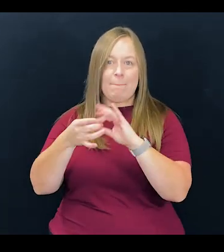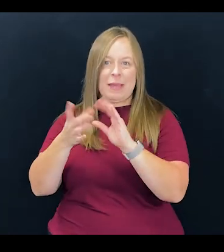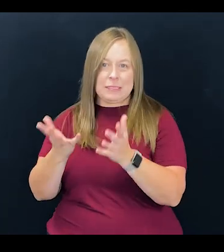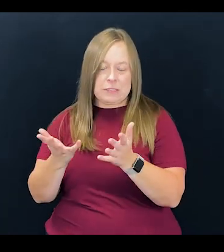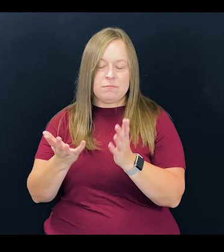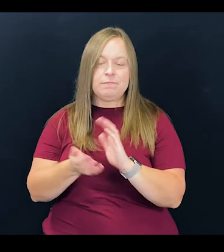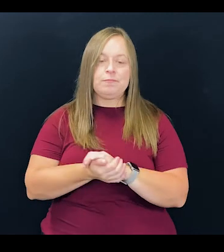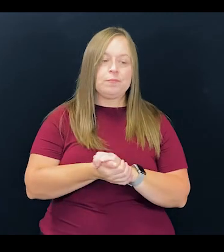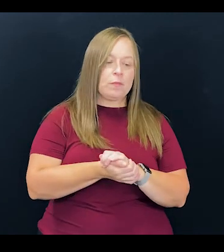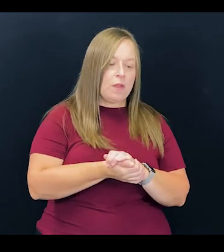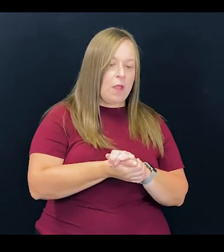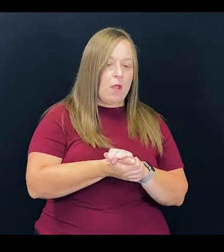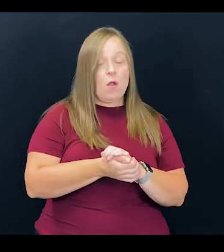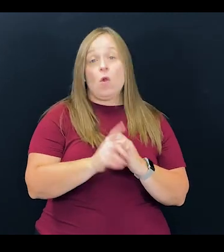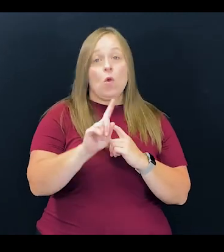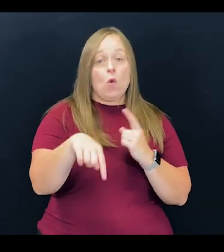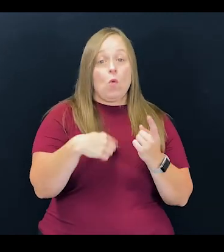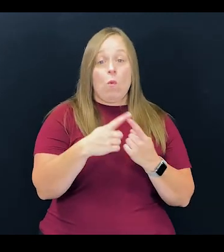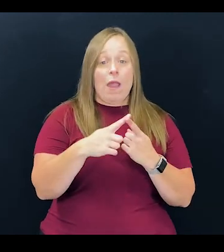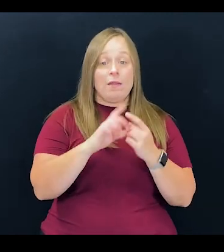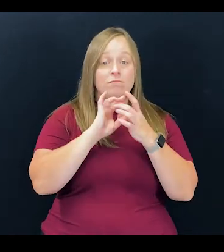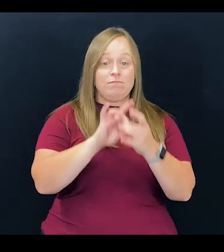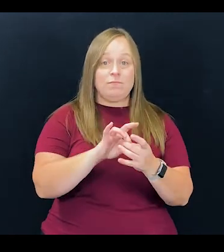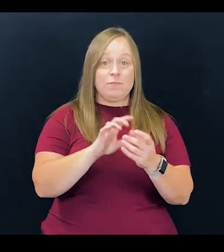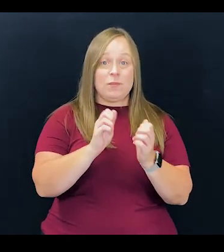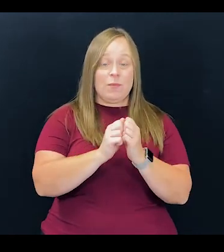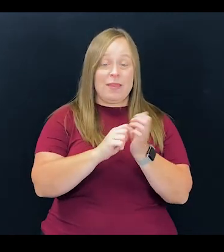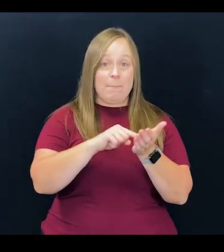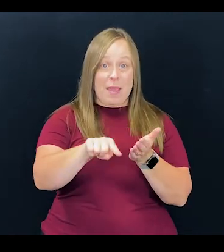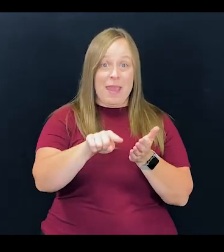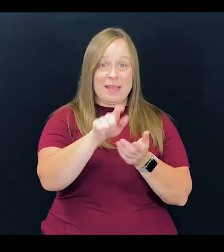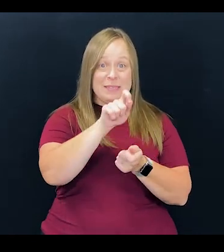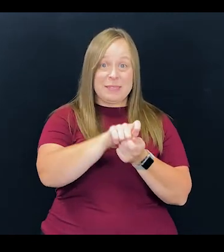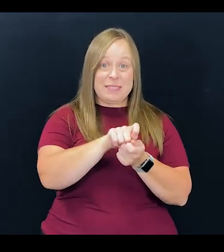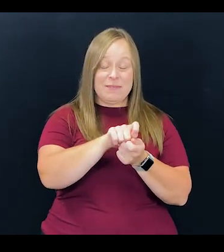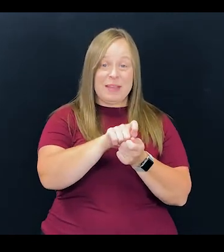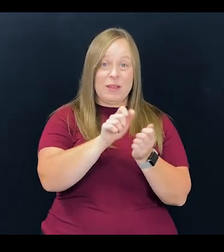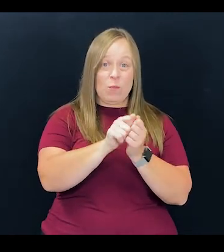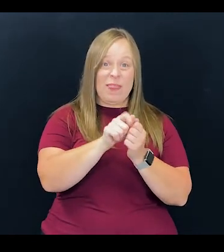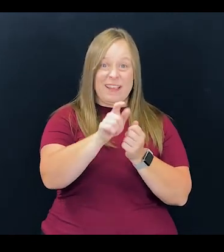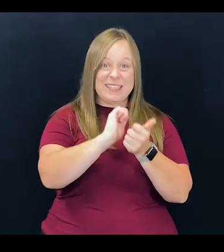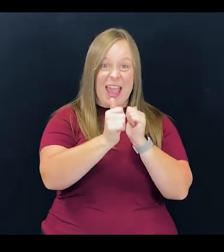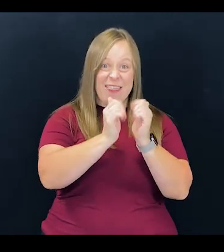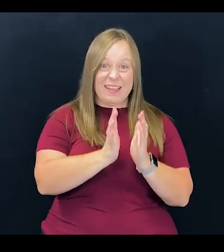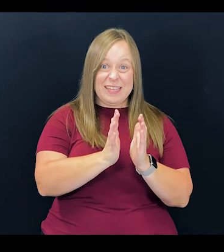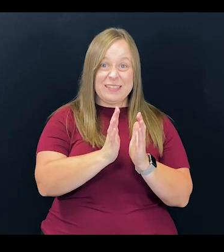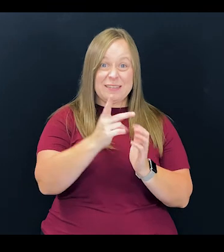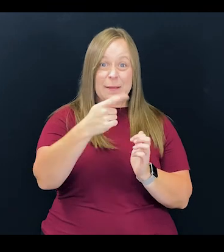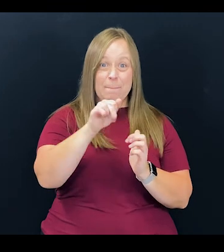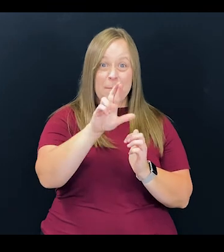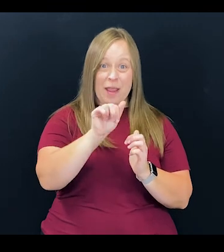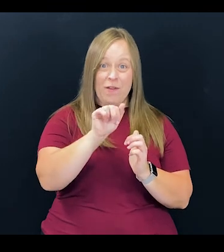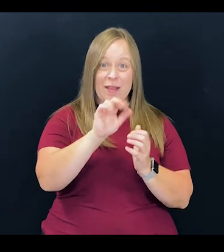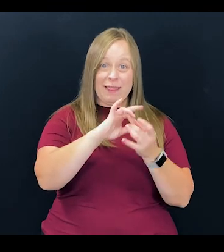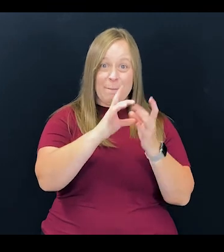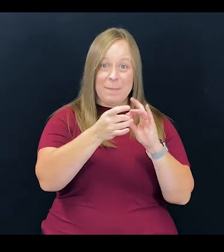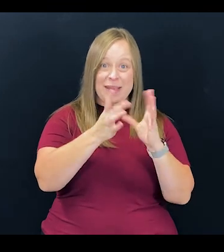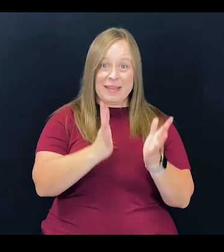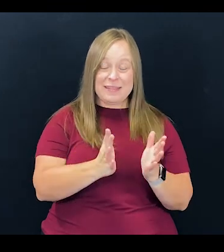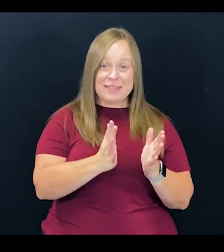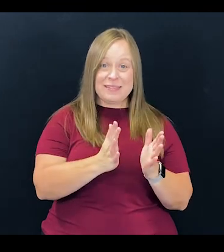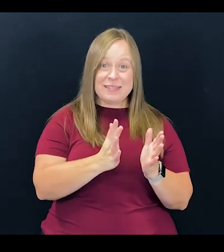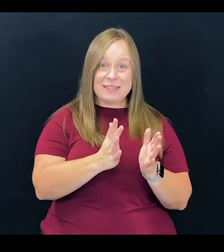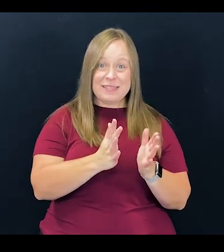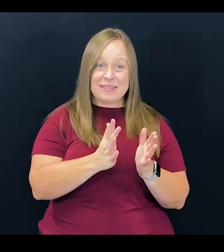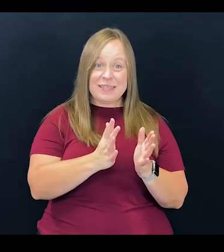regular employment and economy. When it comes to pay specifically with regards to these athletes, the